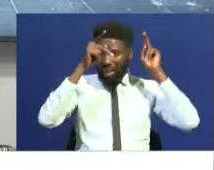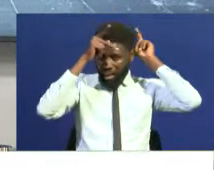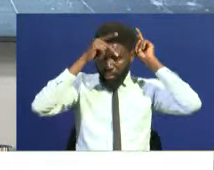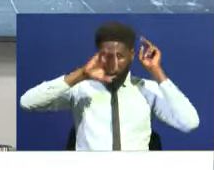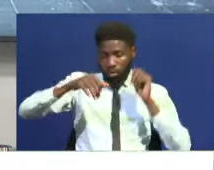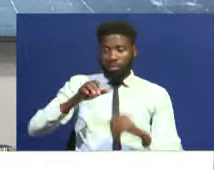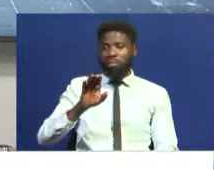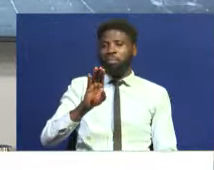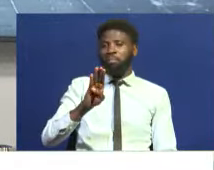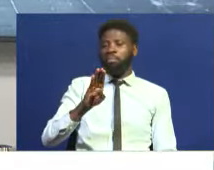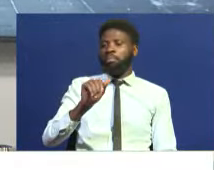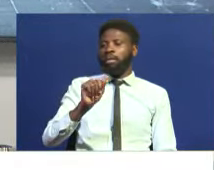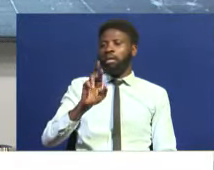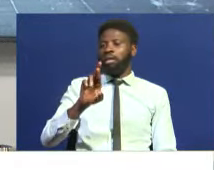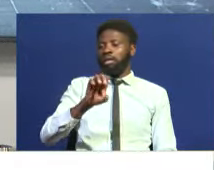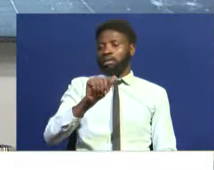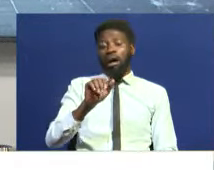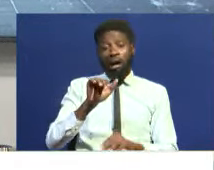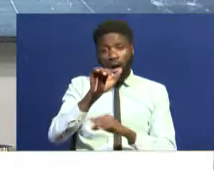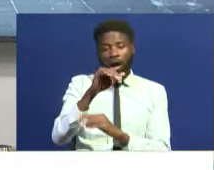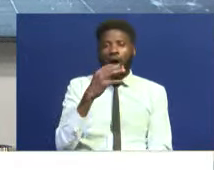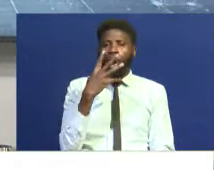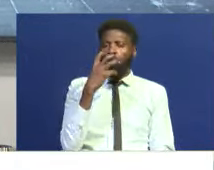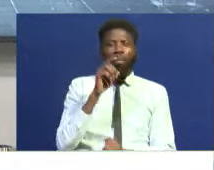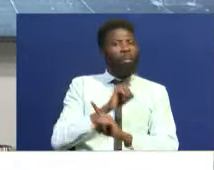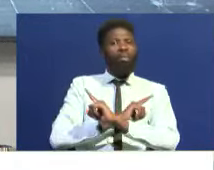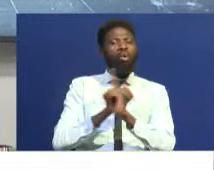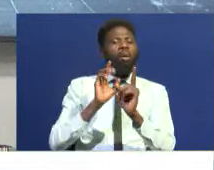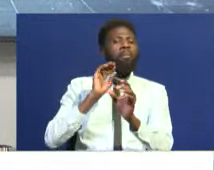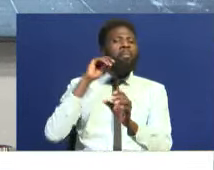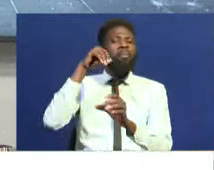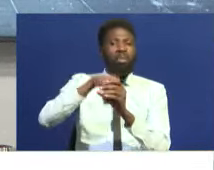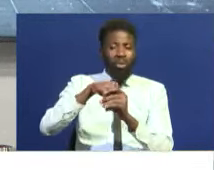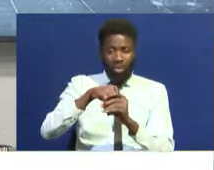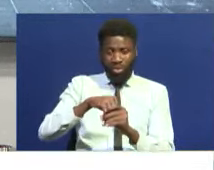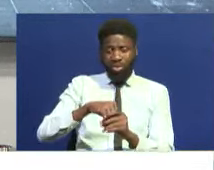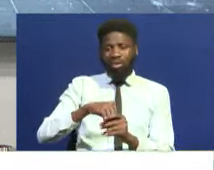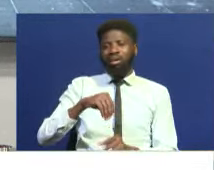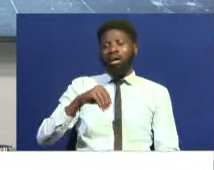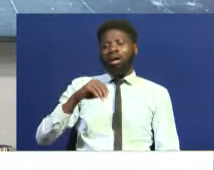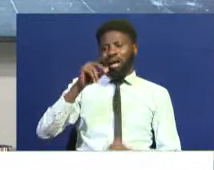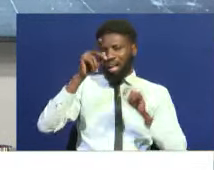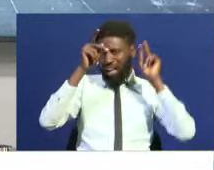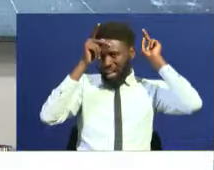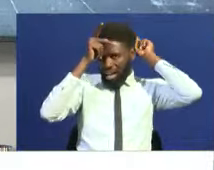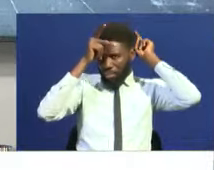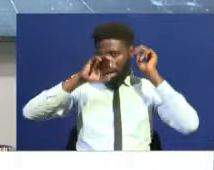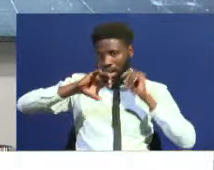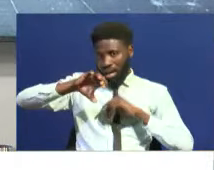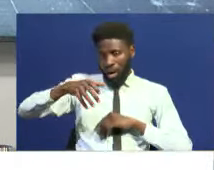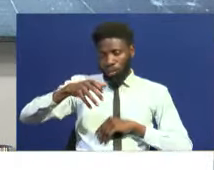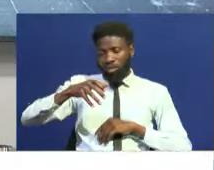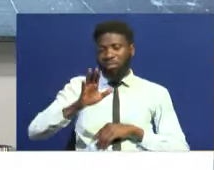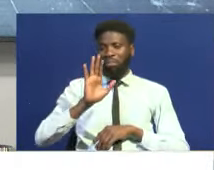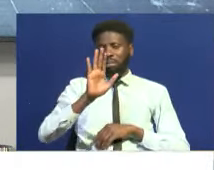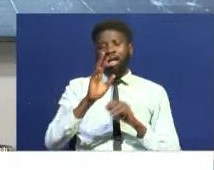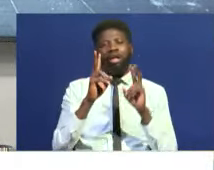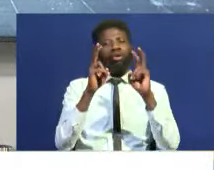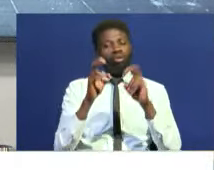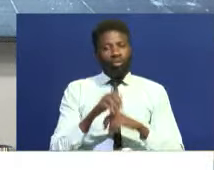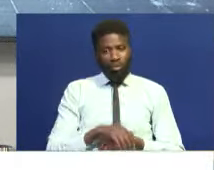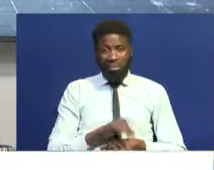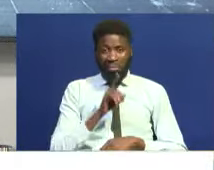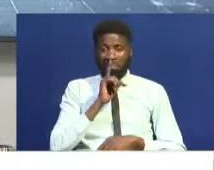from interfering with Kakamega County Assembly affairs. Barraza says the county has capable leaders who get their mandate from